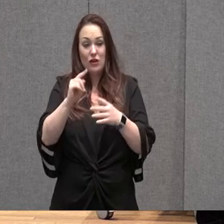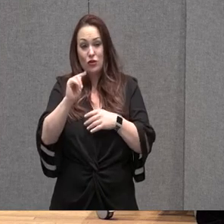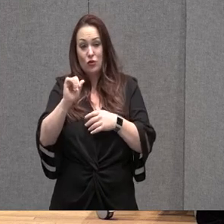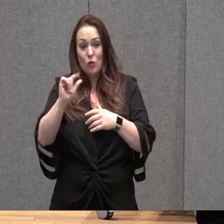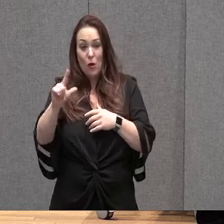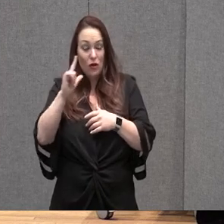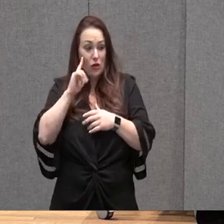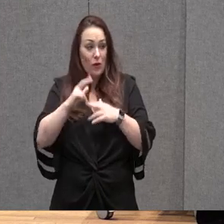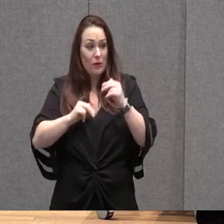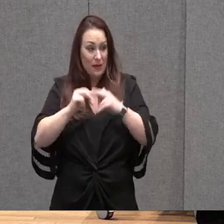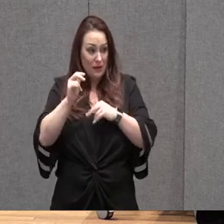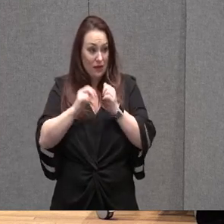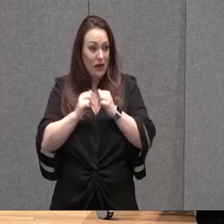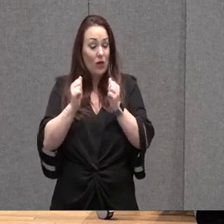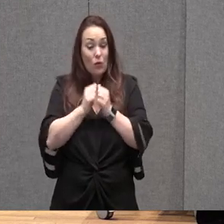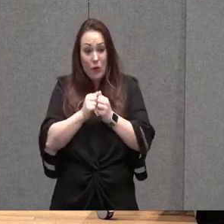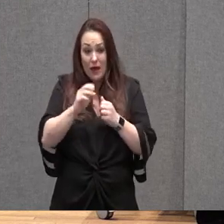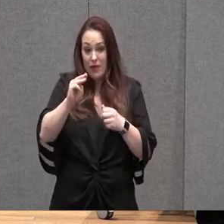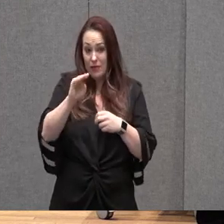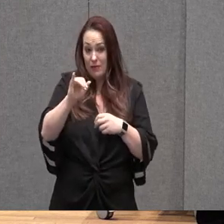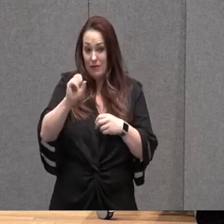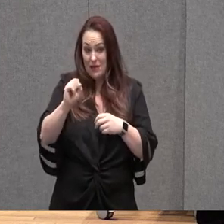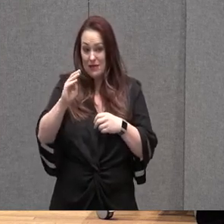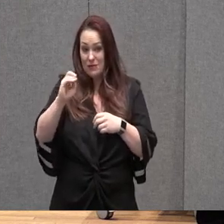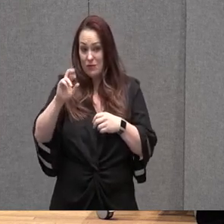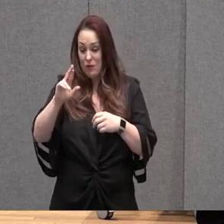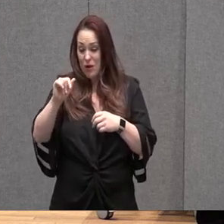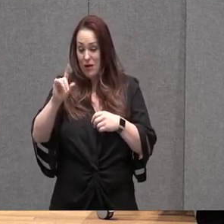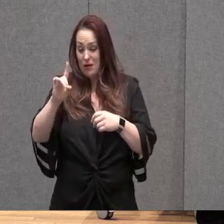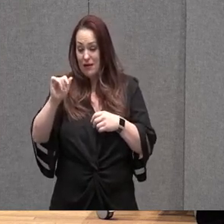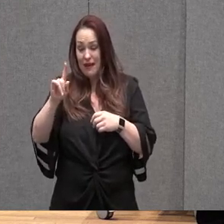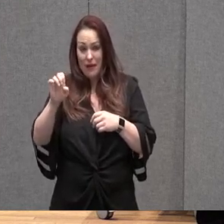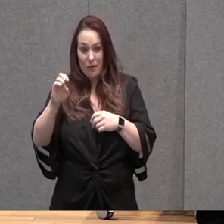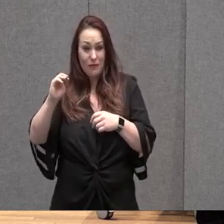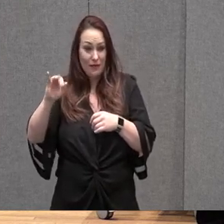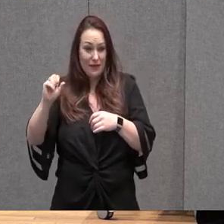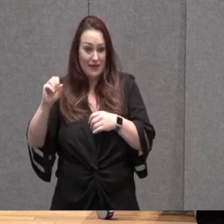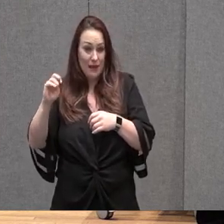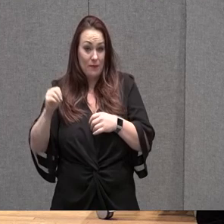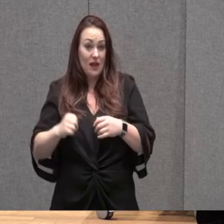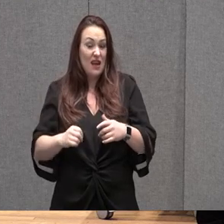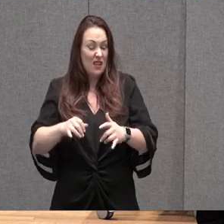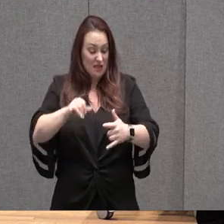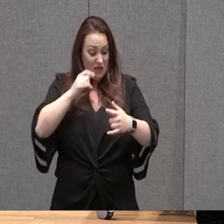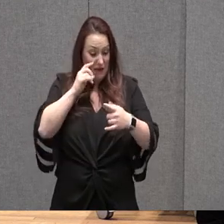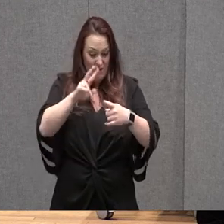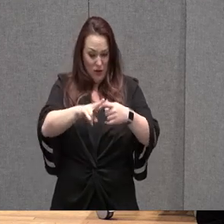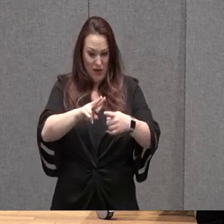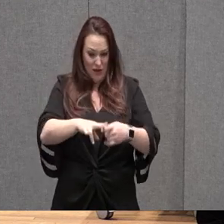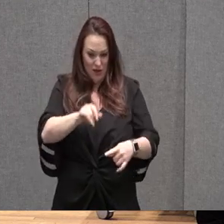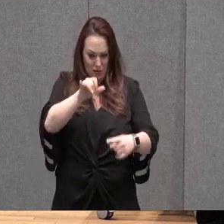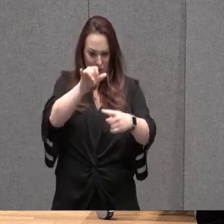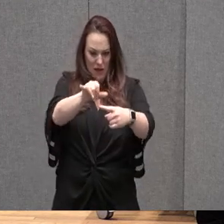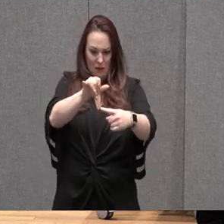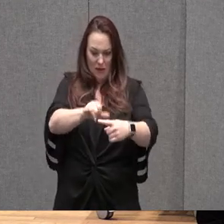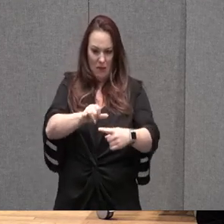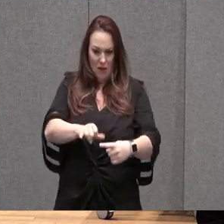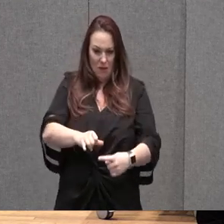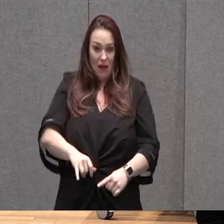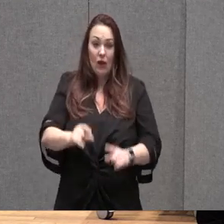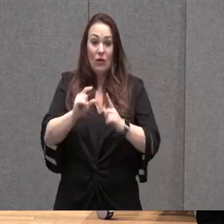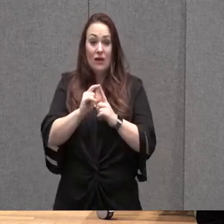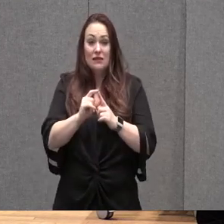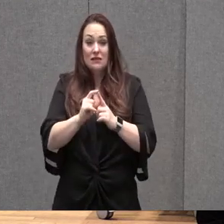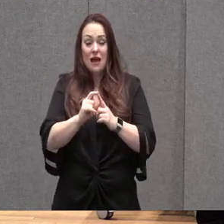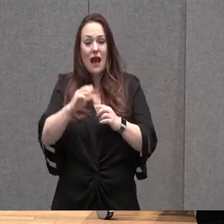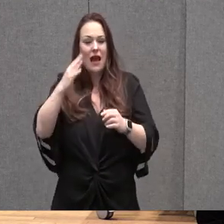Awesome. So I'm looking at our vocabulary. There are some really big words. There's some good ones. And I know we're not doing a science unit, but,